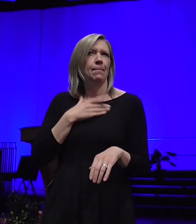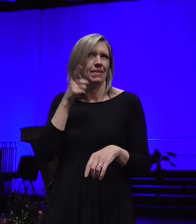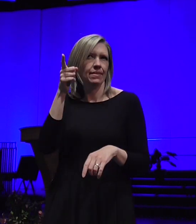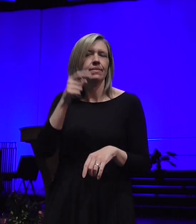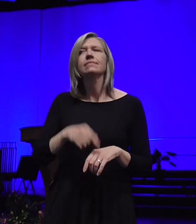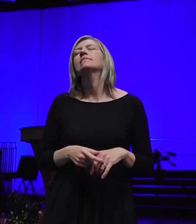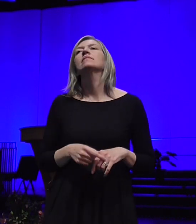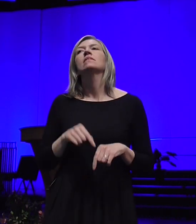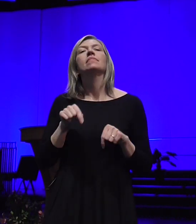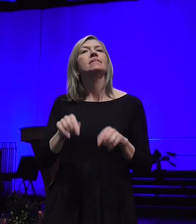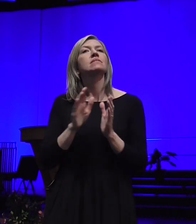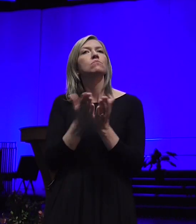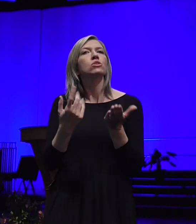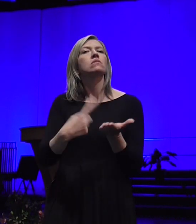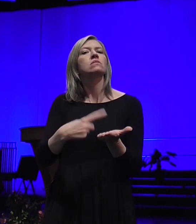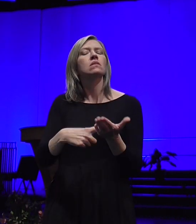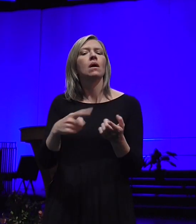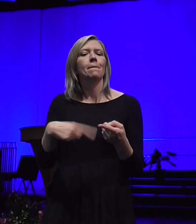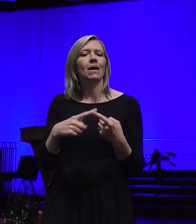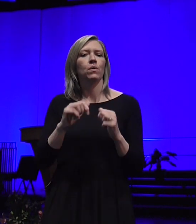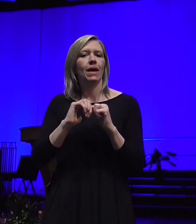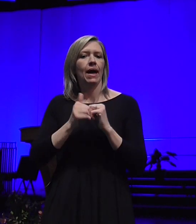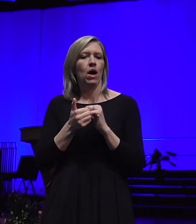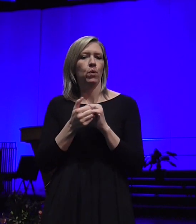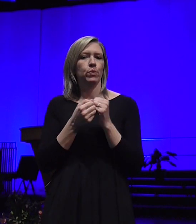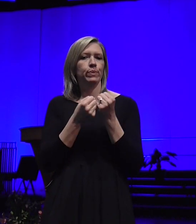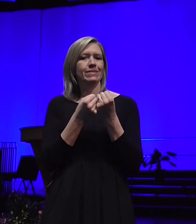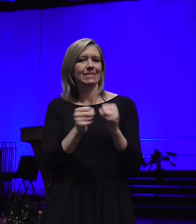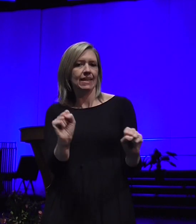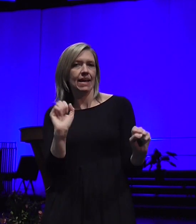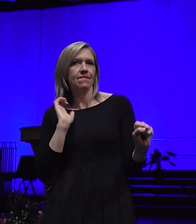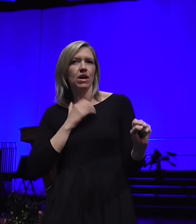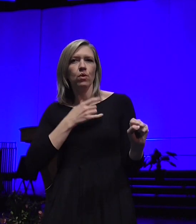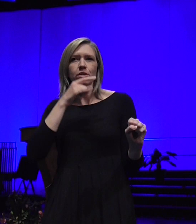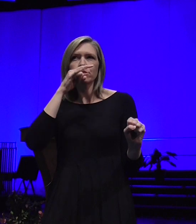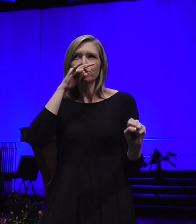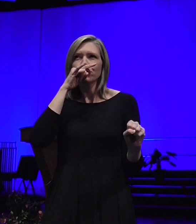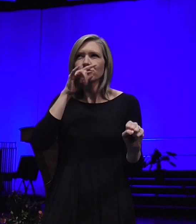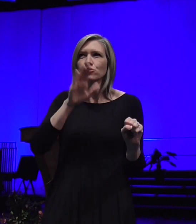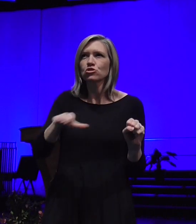about rescuing our children from nature deficit disorder.